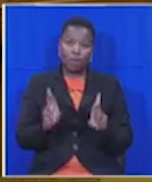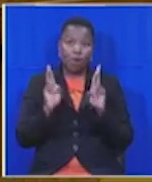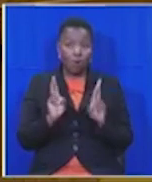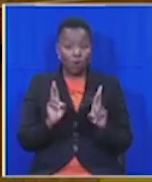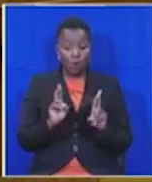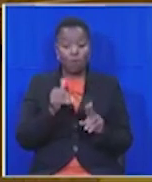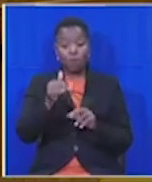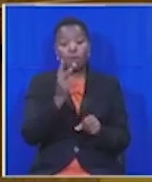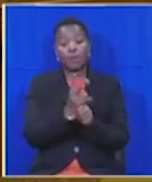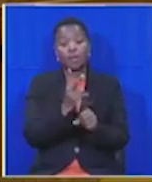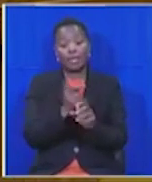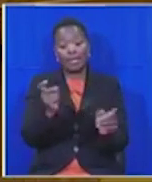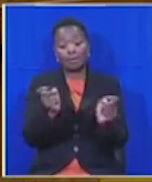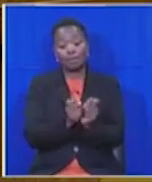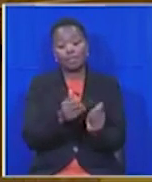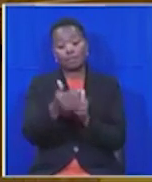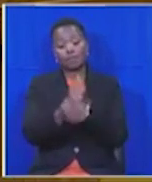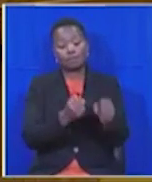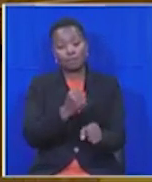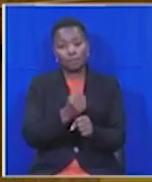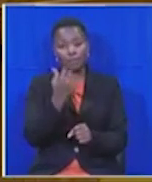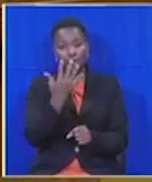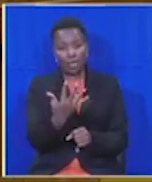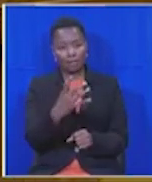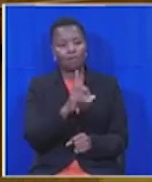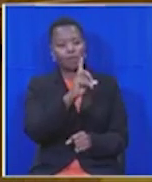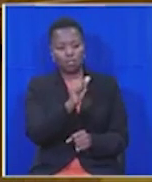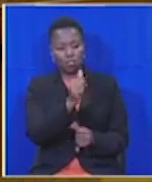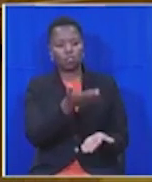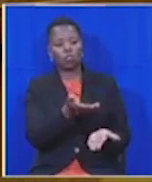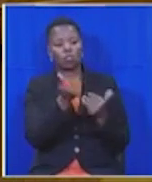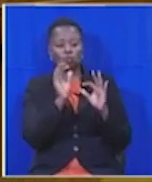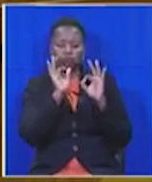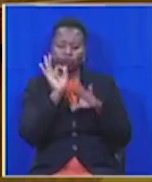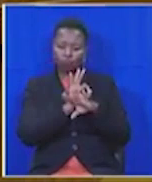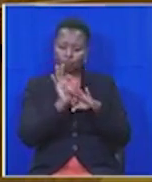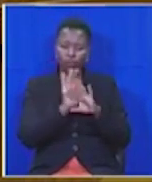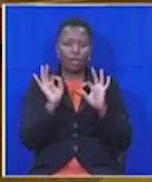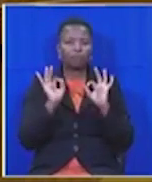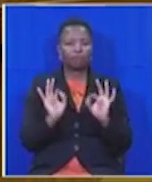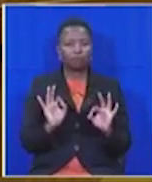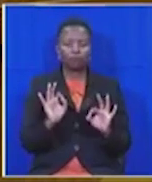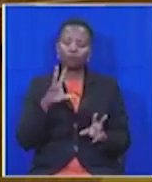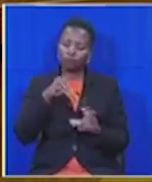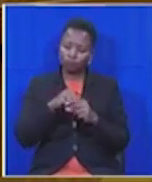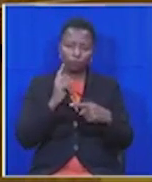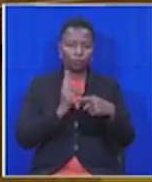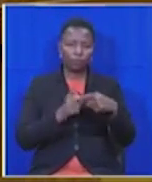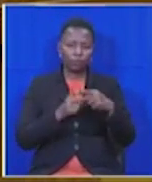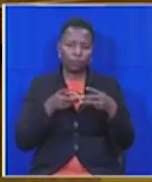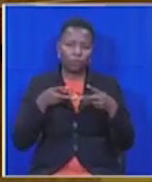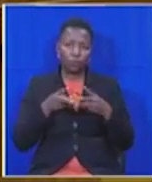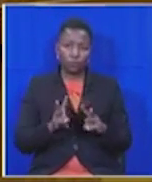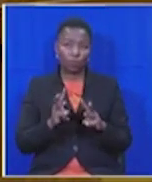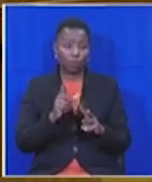at this rule, even in 5 years' time, the DA will be well organized to make meaningful contribution.